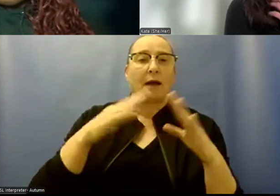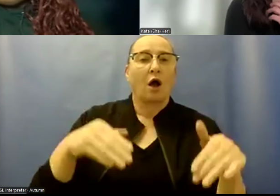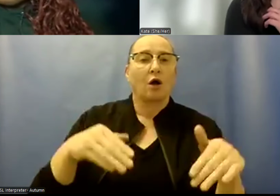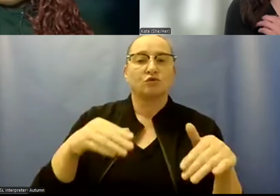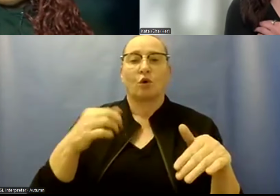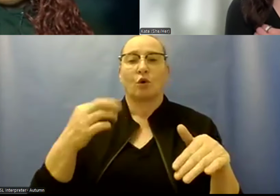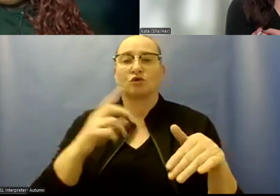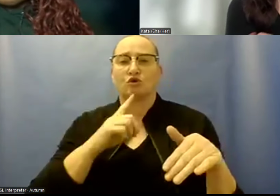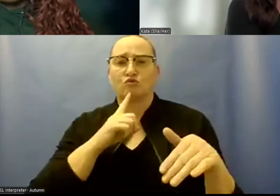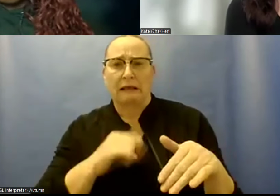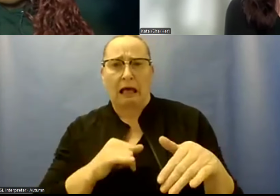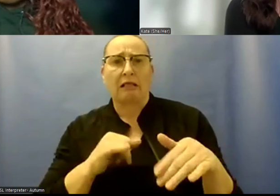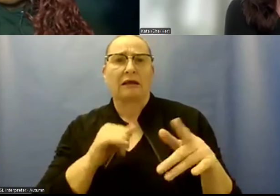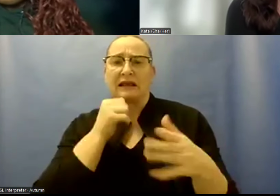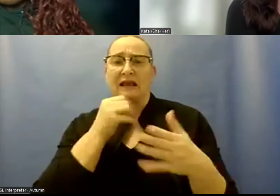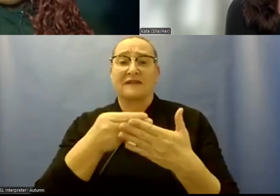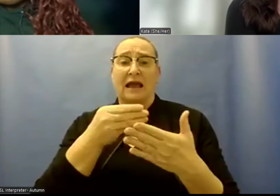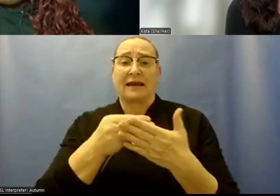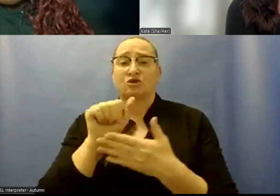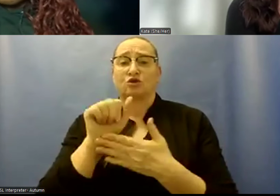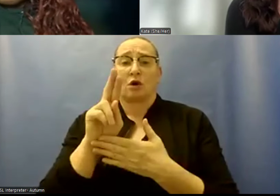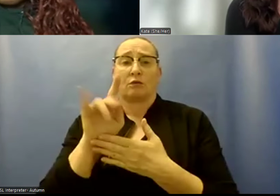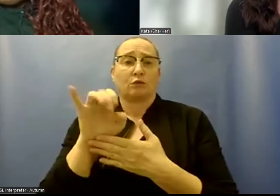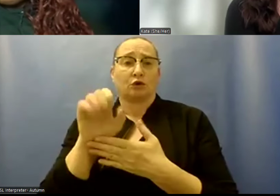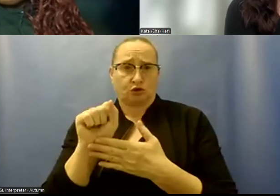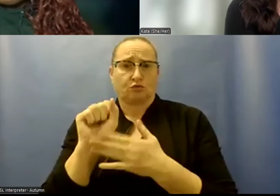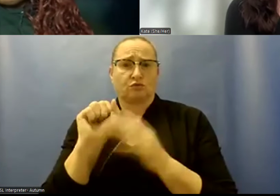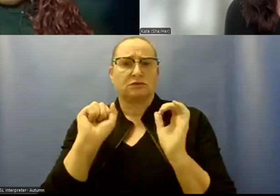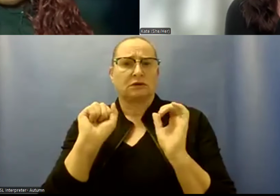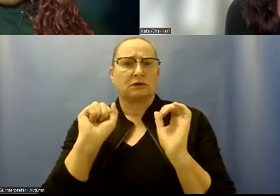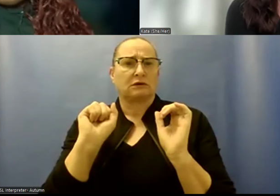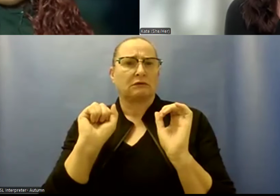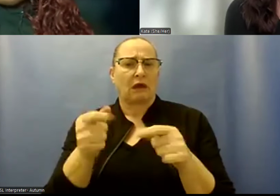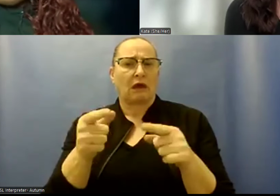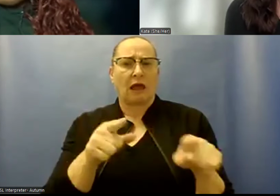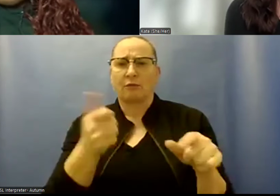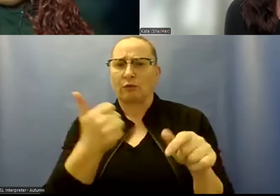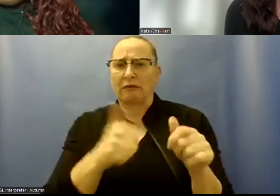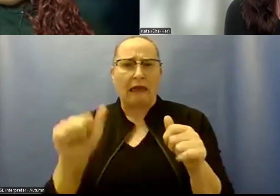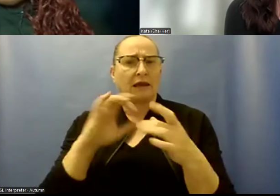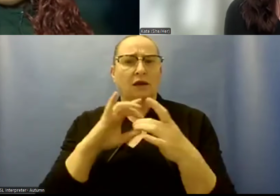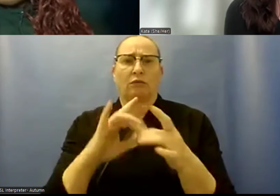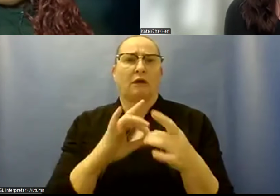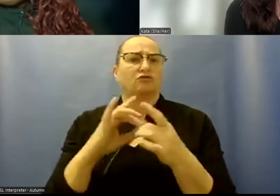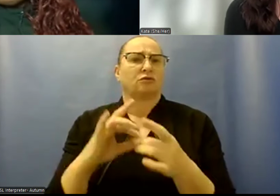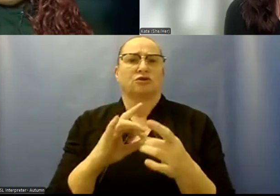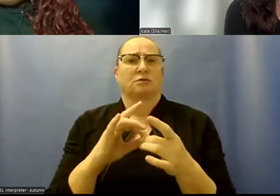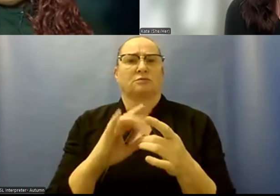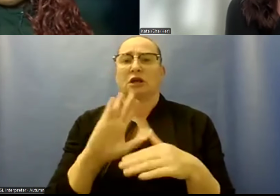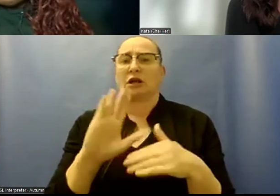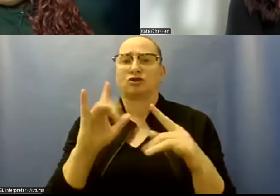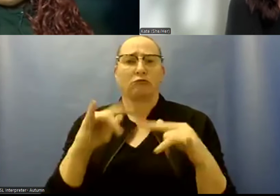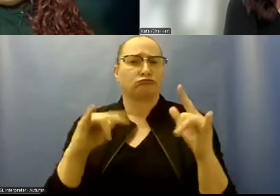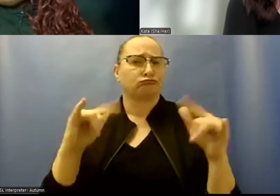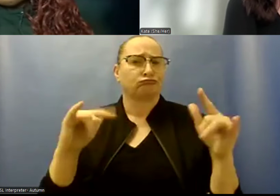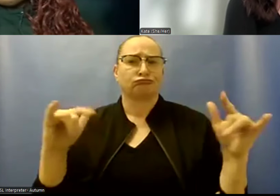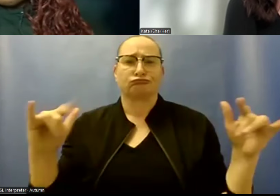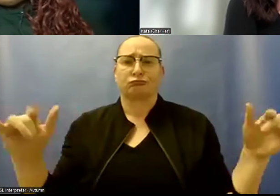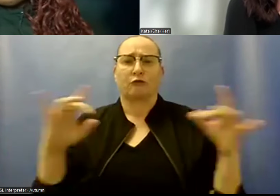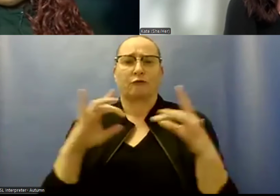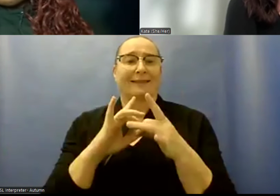reality is that financial abuse can exist in any relationship, and it does. It exists in all types of different relationships. And